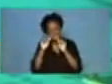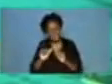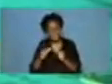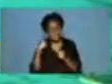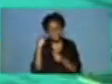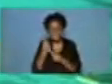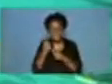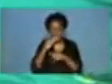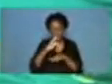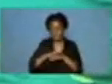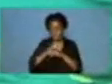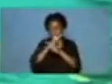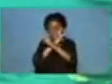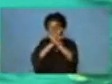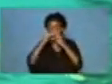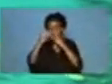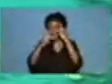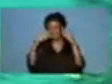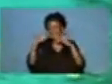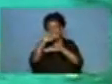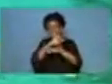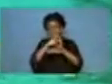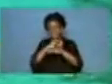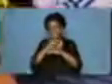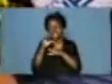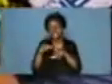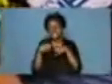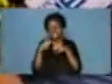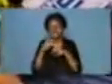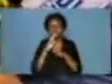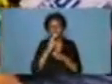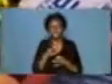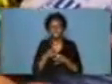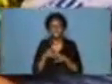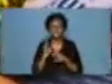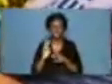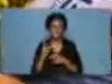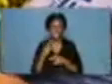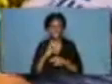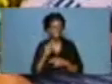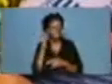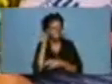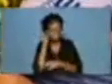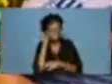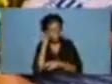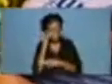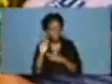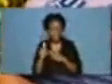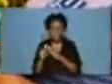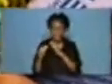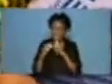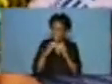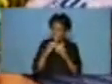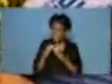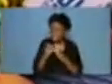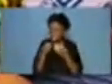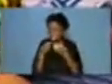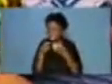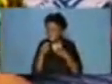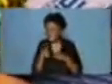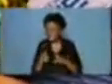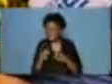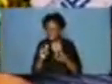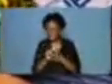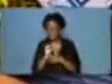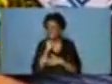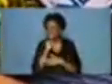Island, Jibberlew gave this response. While we are certainly aware of all the conversation that's taking place, that's